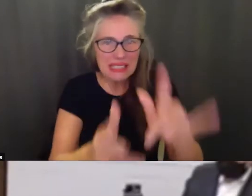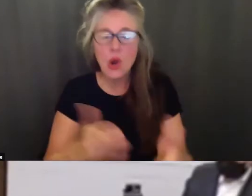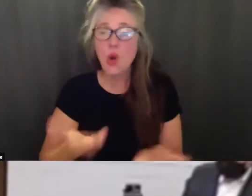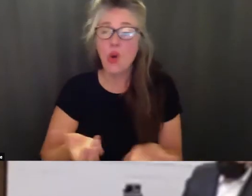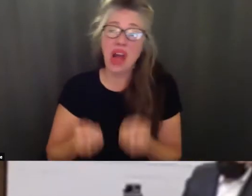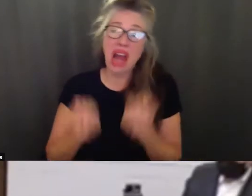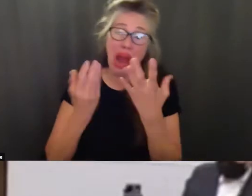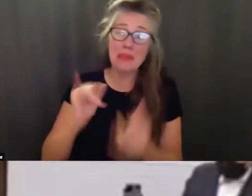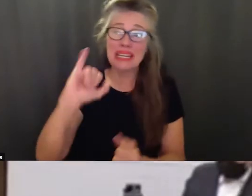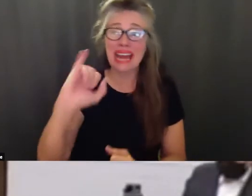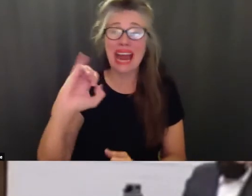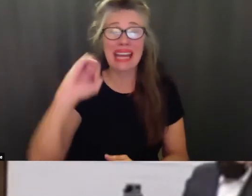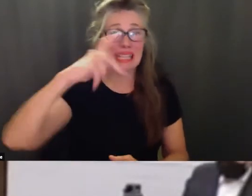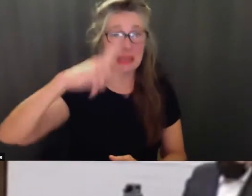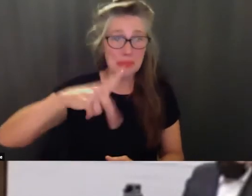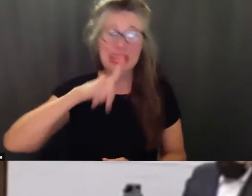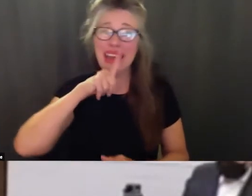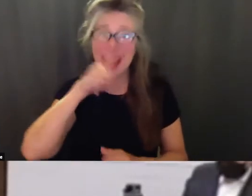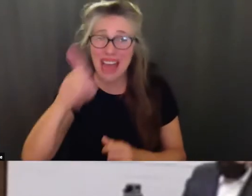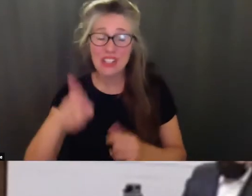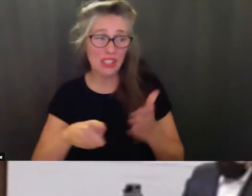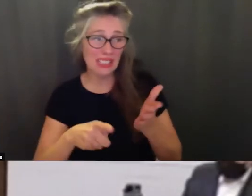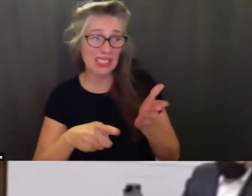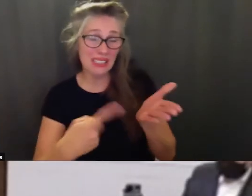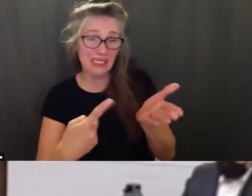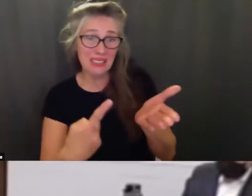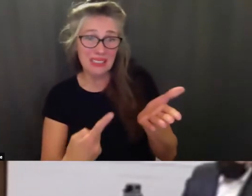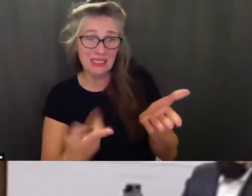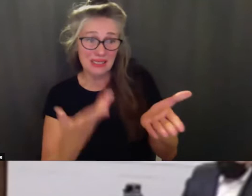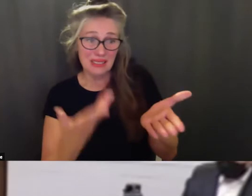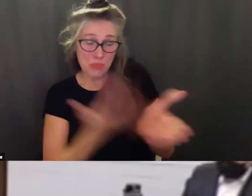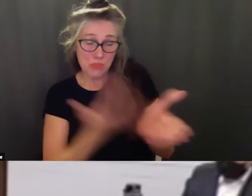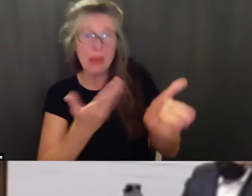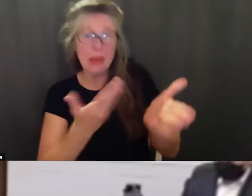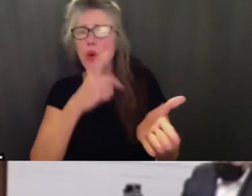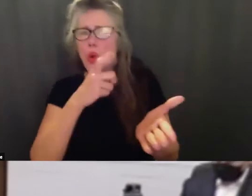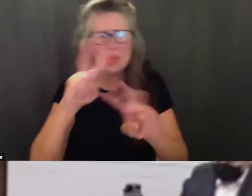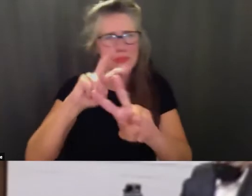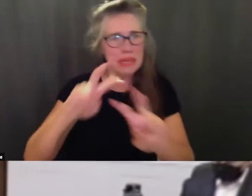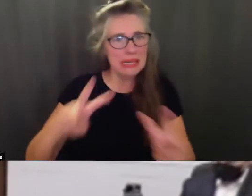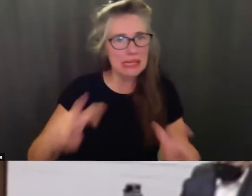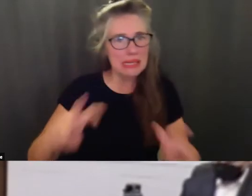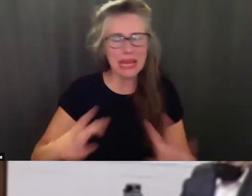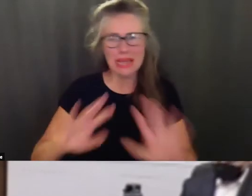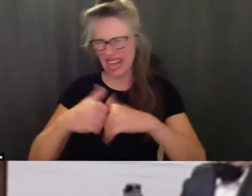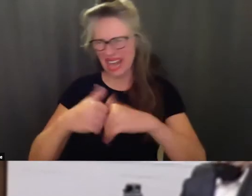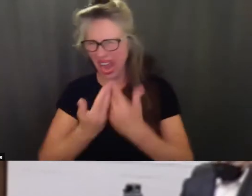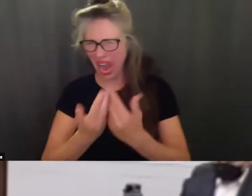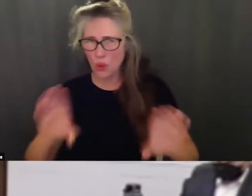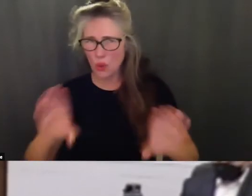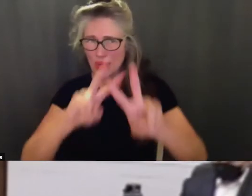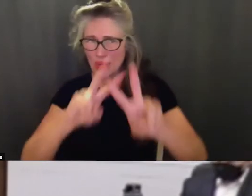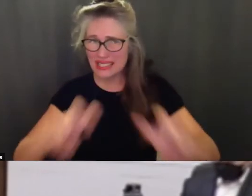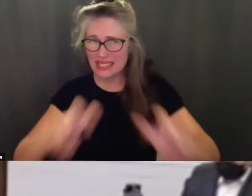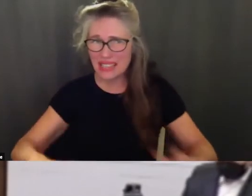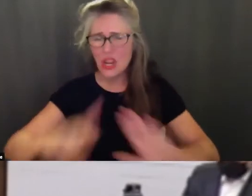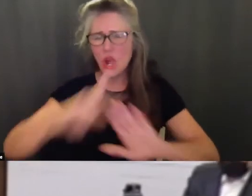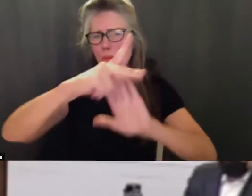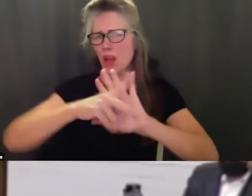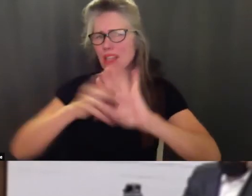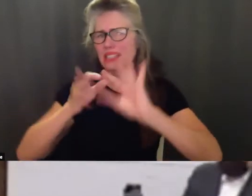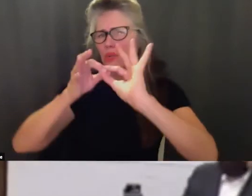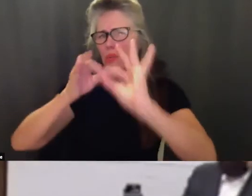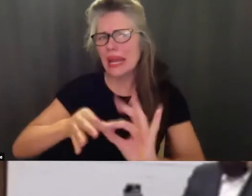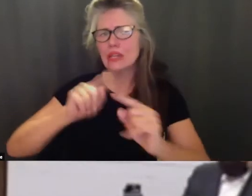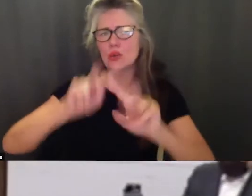being brought up, and seeing who's being assessed, how is it being assessed, what policies are around that as well. So these are